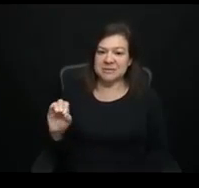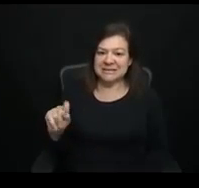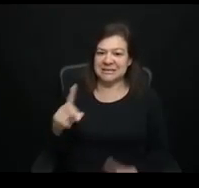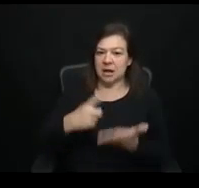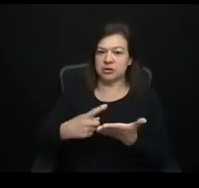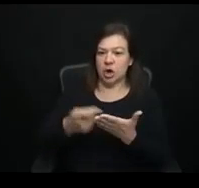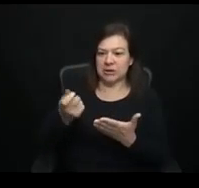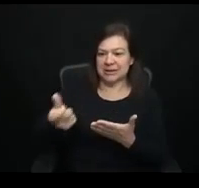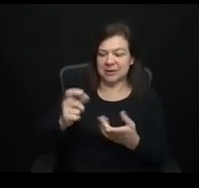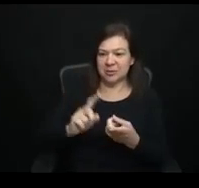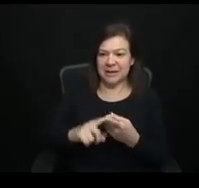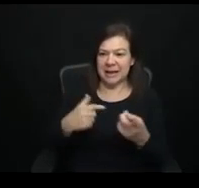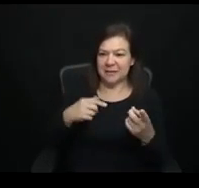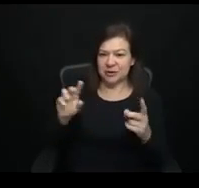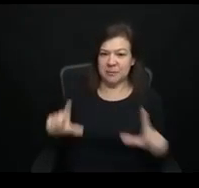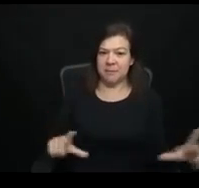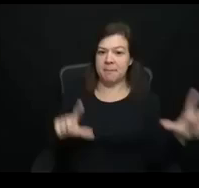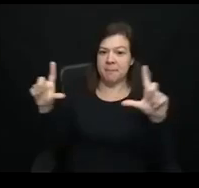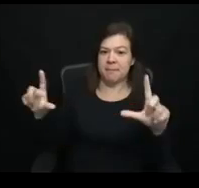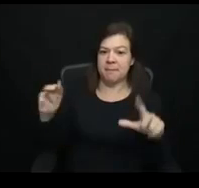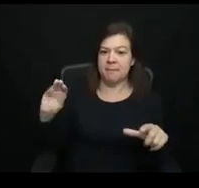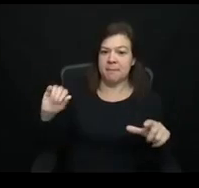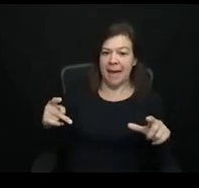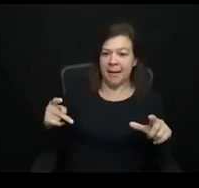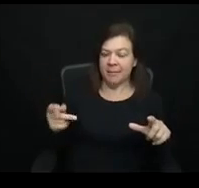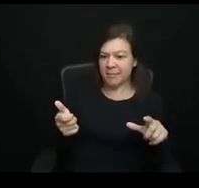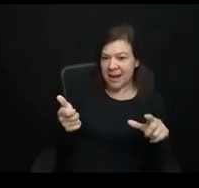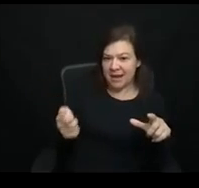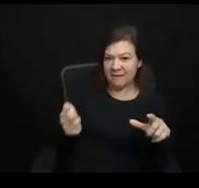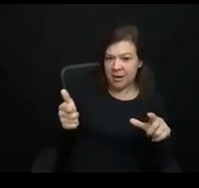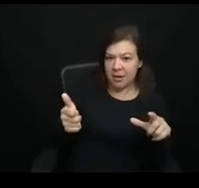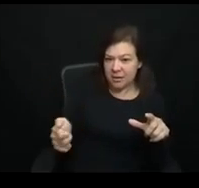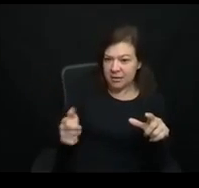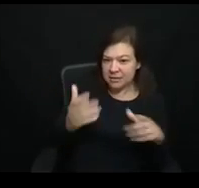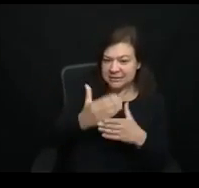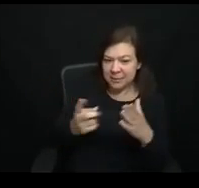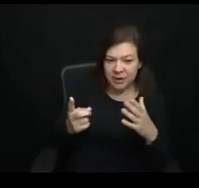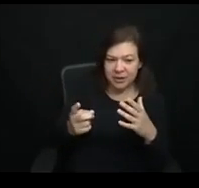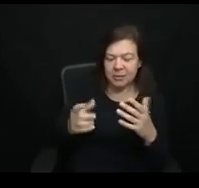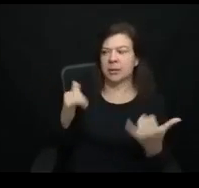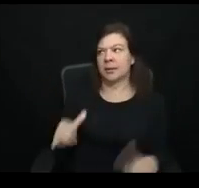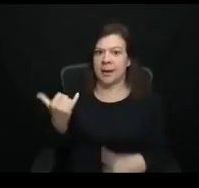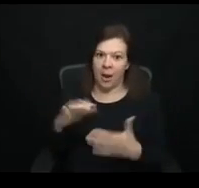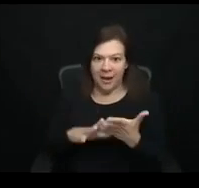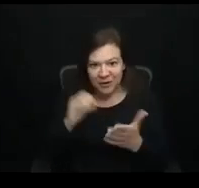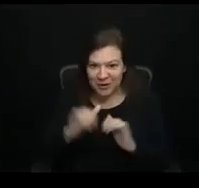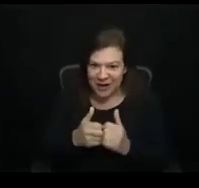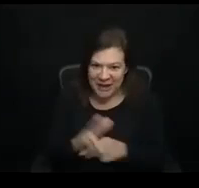and somewhere there's a pointer. Is that it? Of course, now I have to learn how to use it.